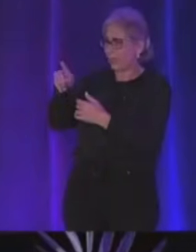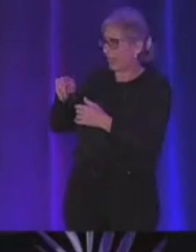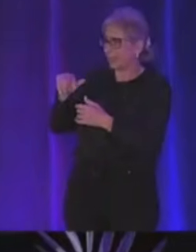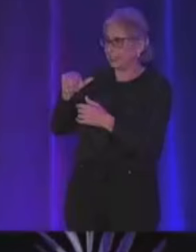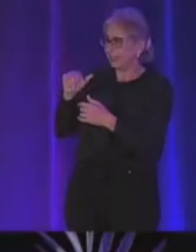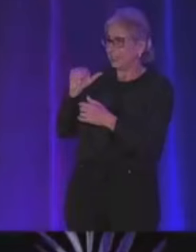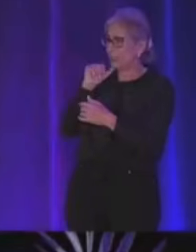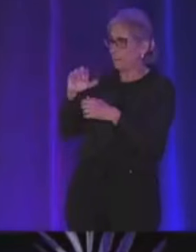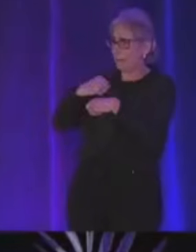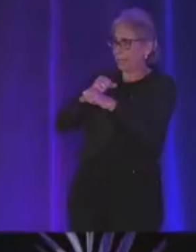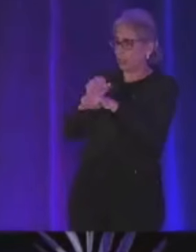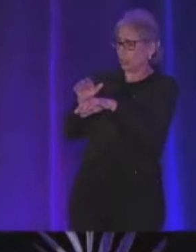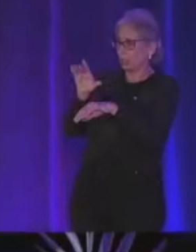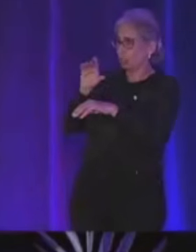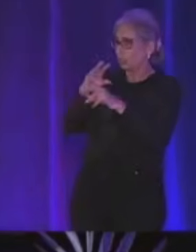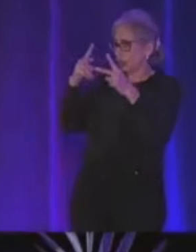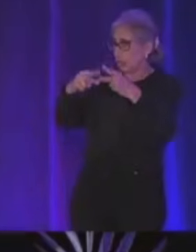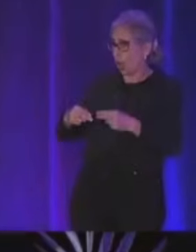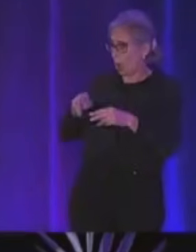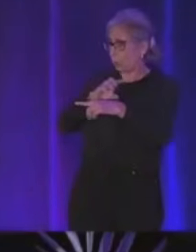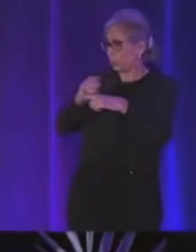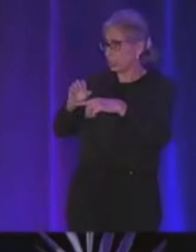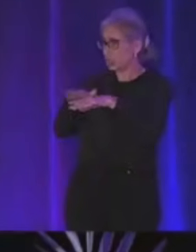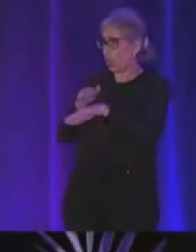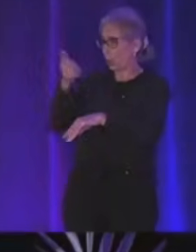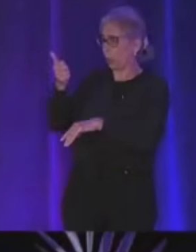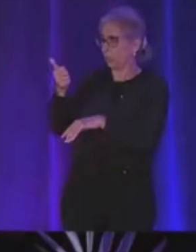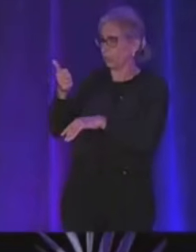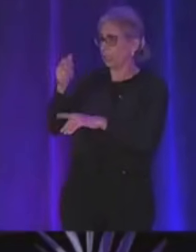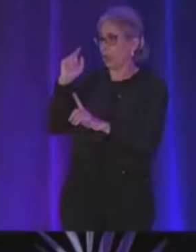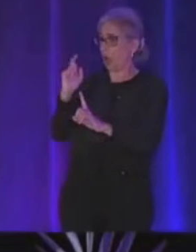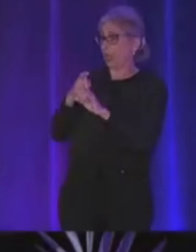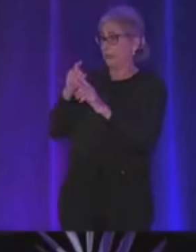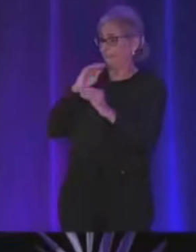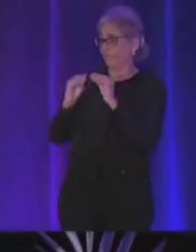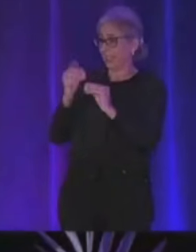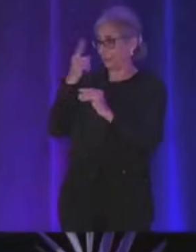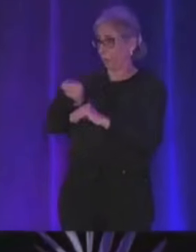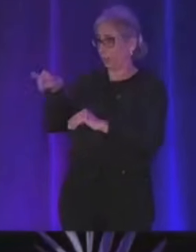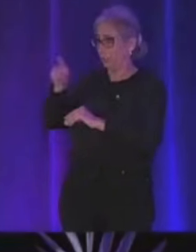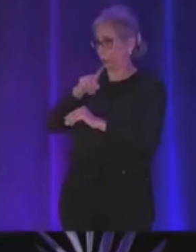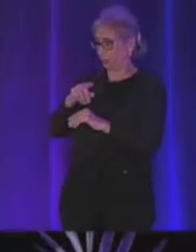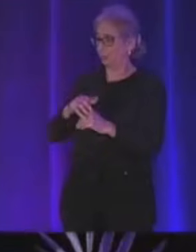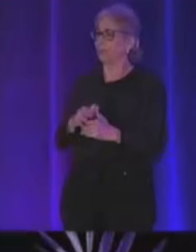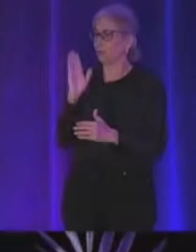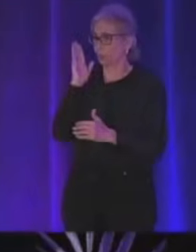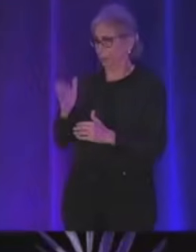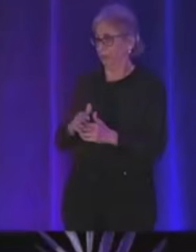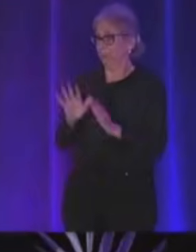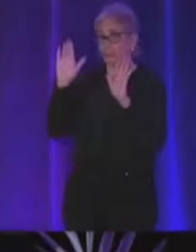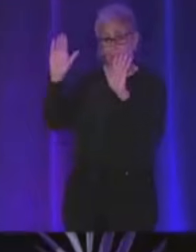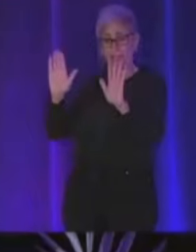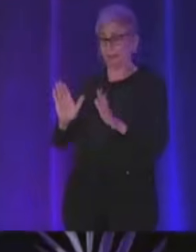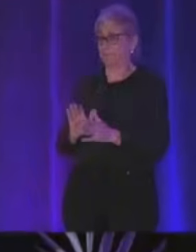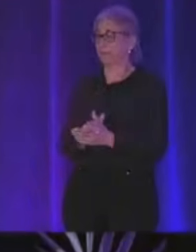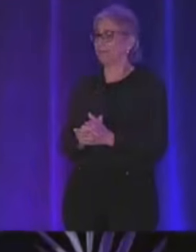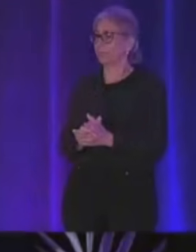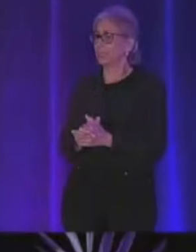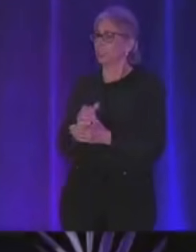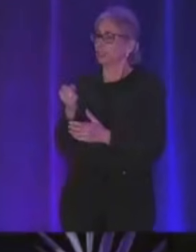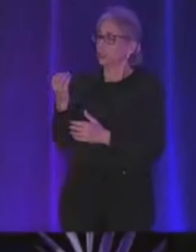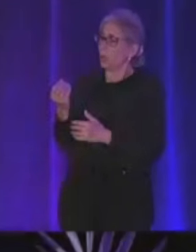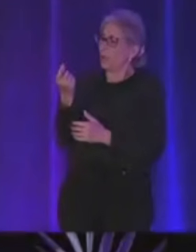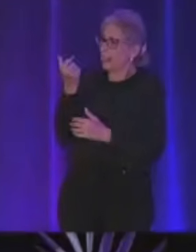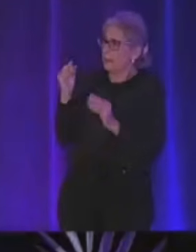just makes your code a little slower. And it would auto-fix it for you to just console.log lat. Awesome. So just as a little